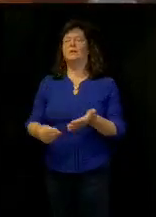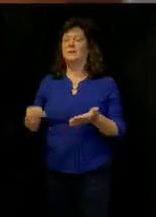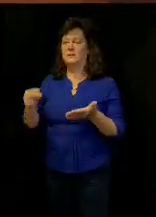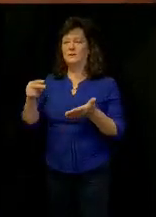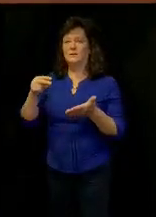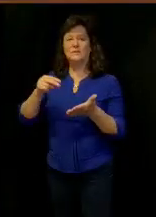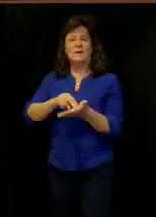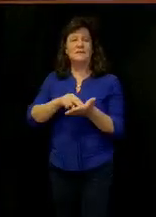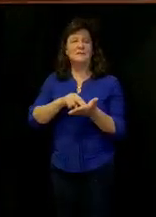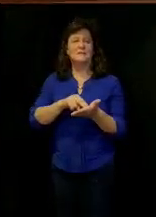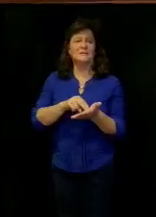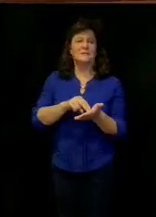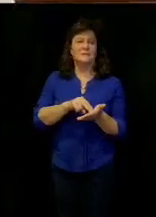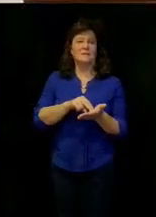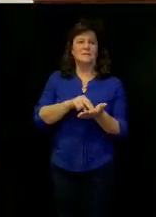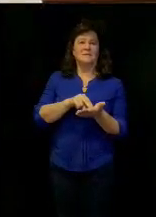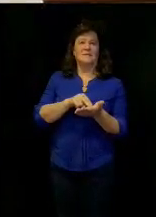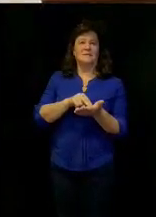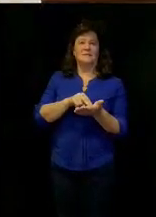resurrection.